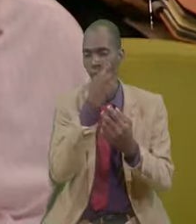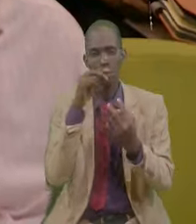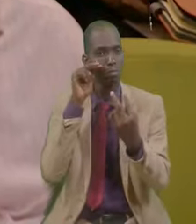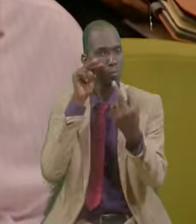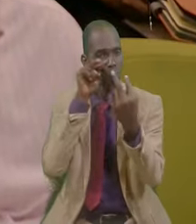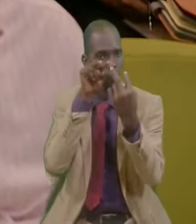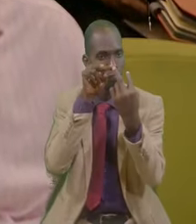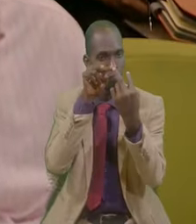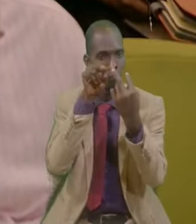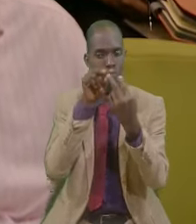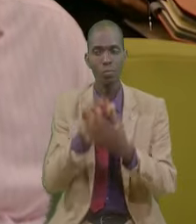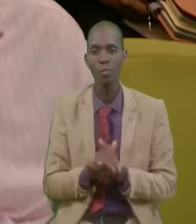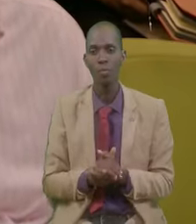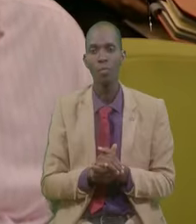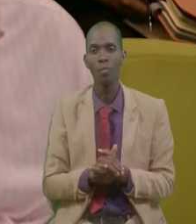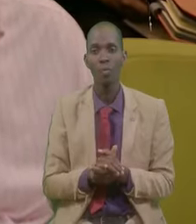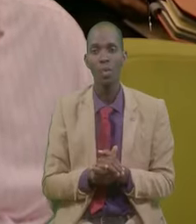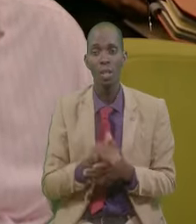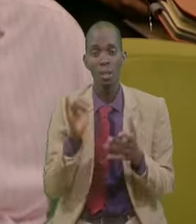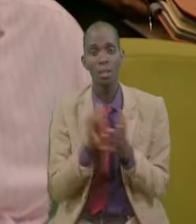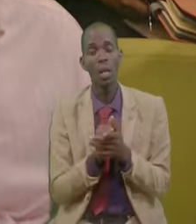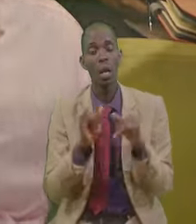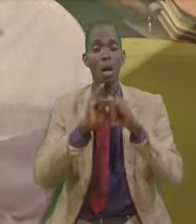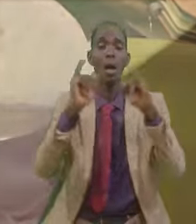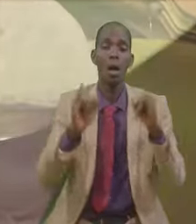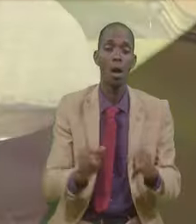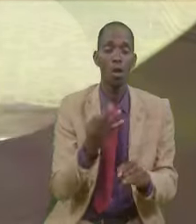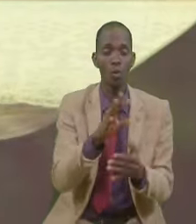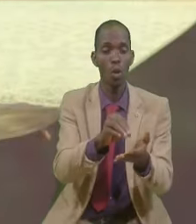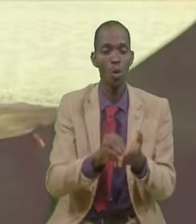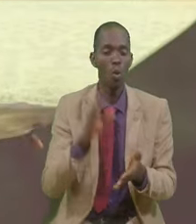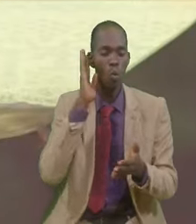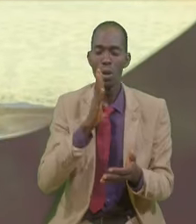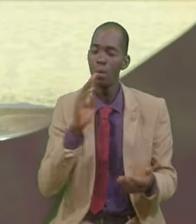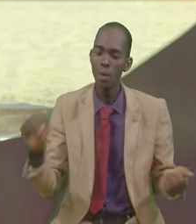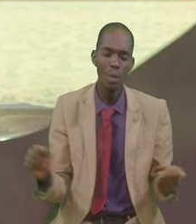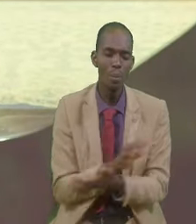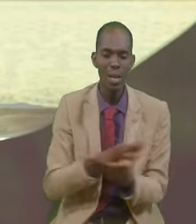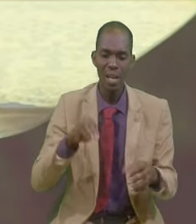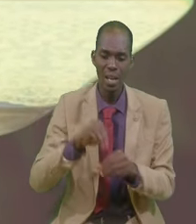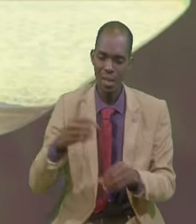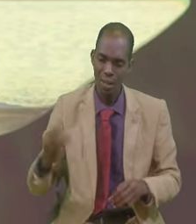to eyeball. That idol of theirs will be burnt in everlasting fire.